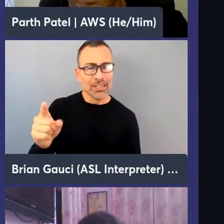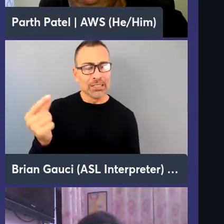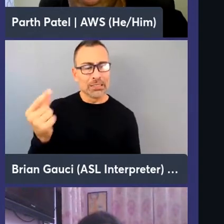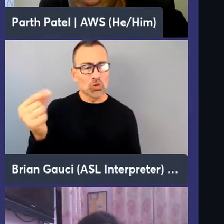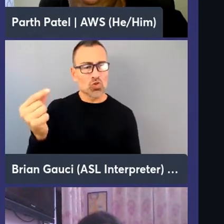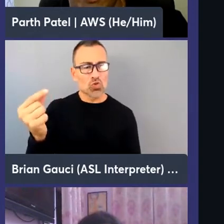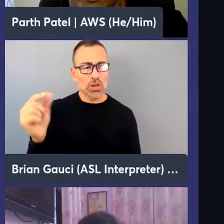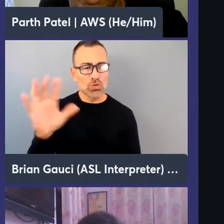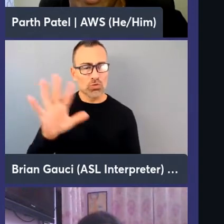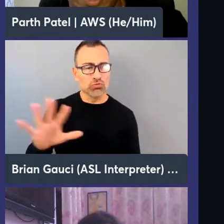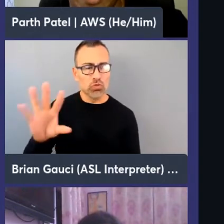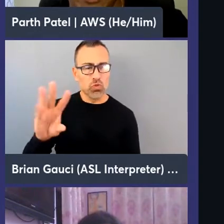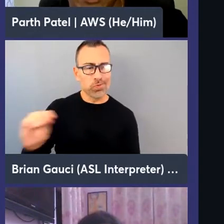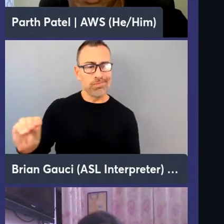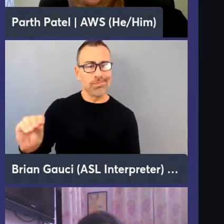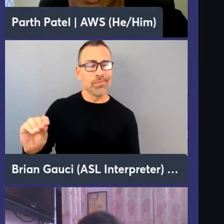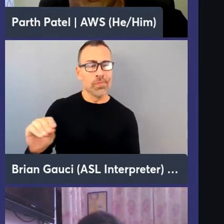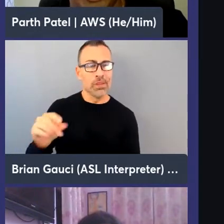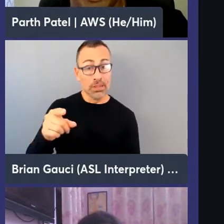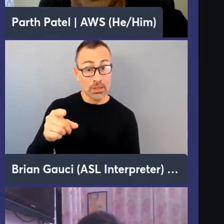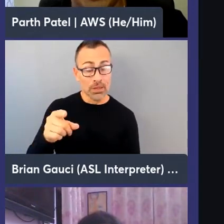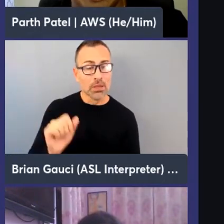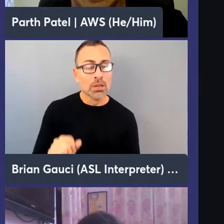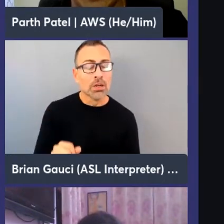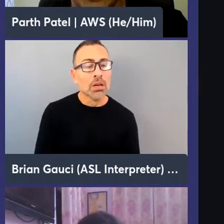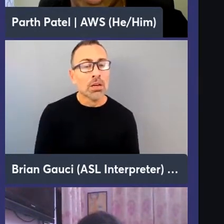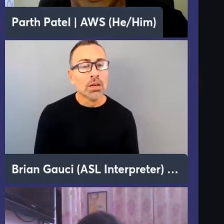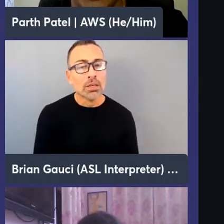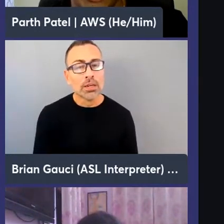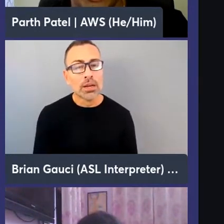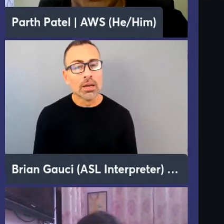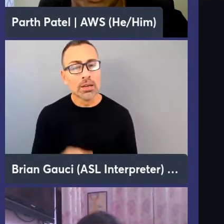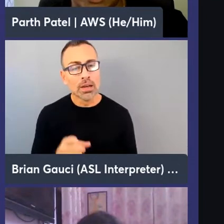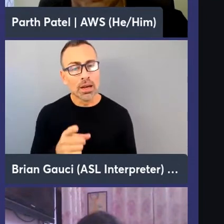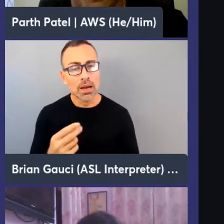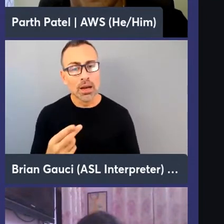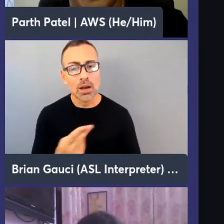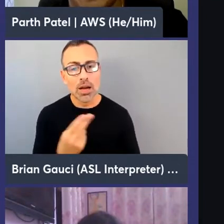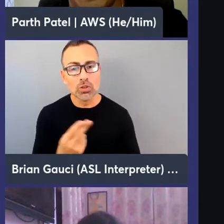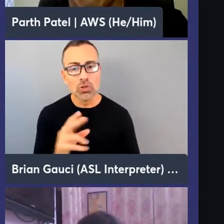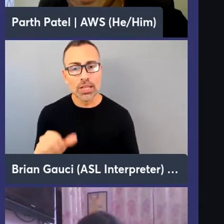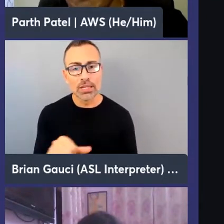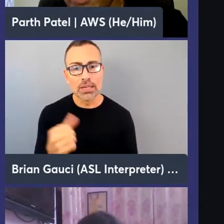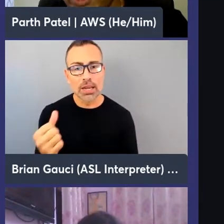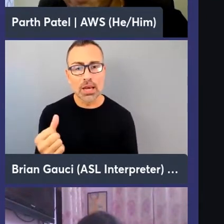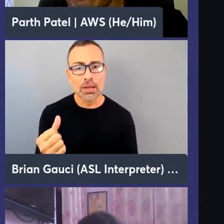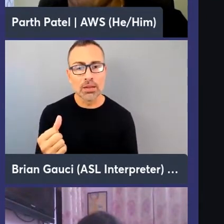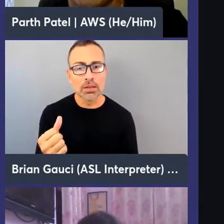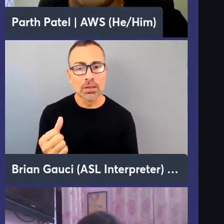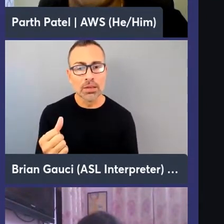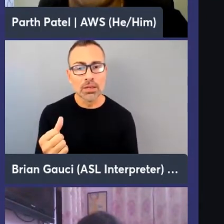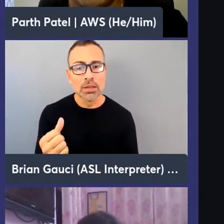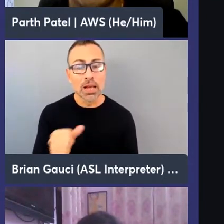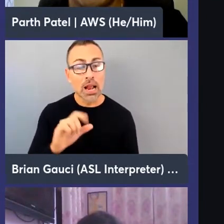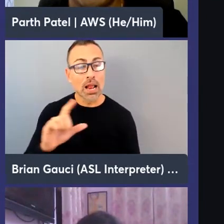dropped. What I use over here is I use another library